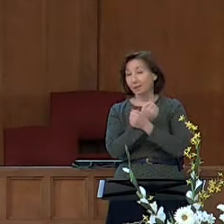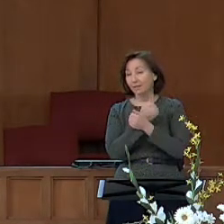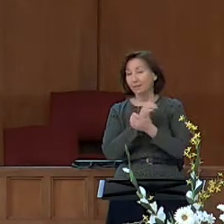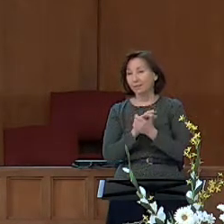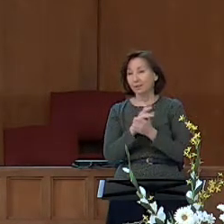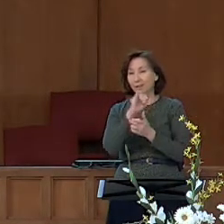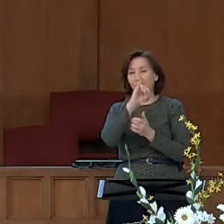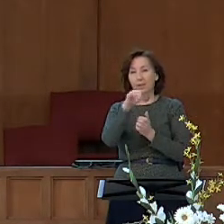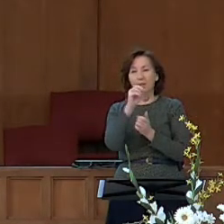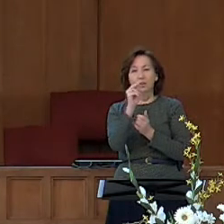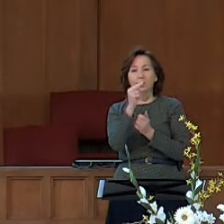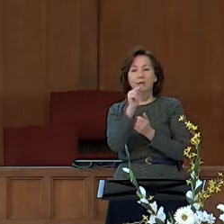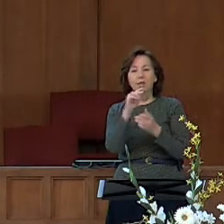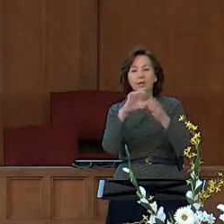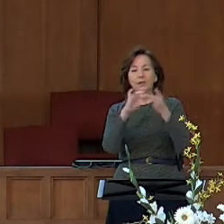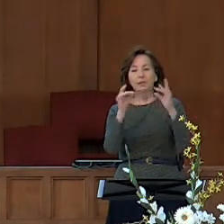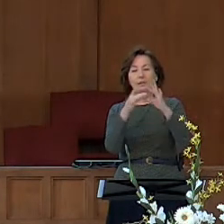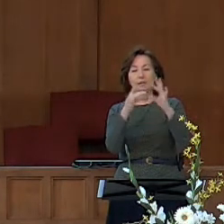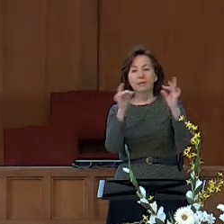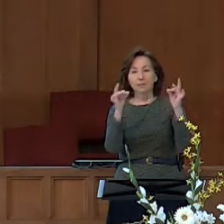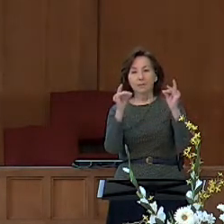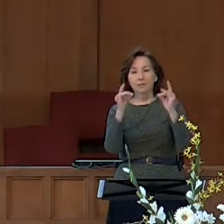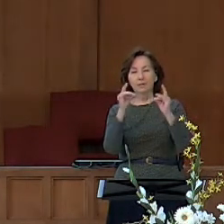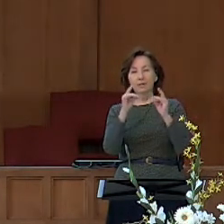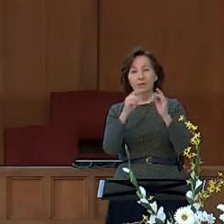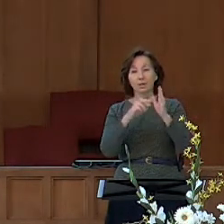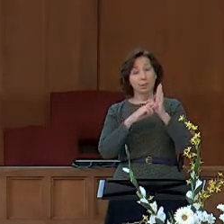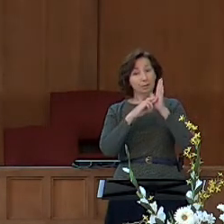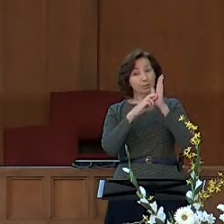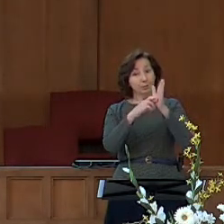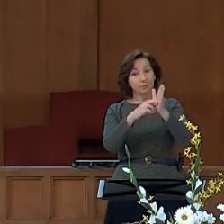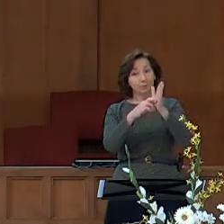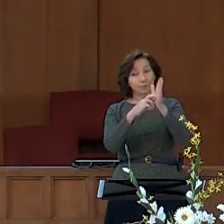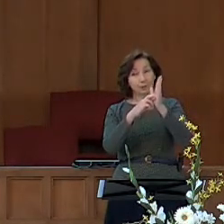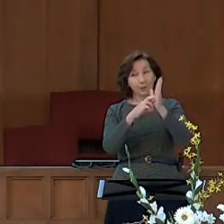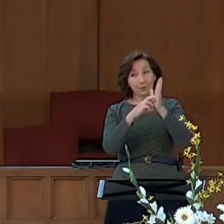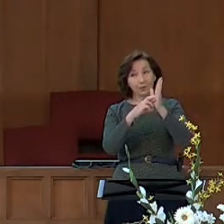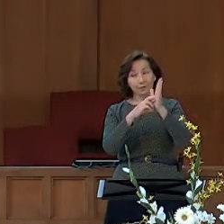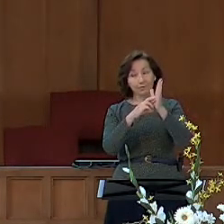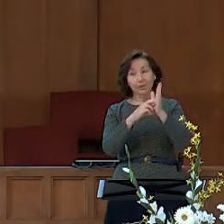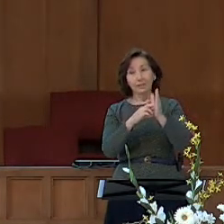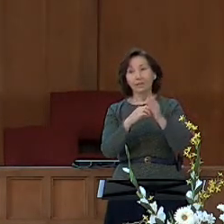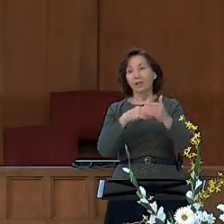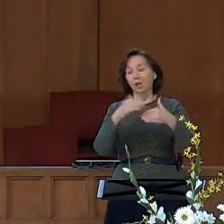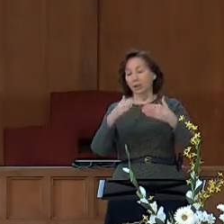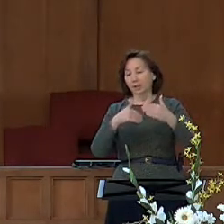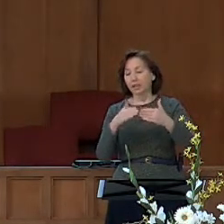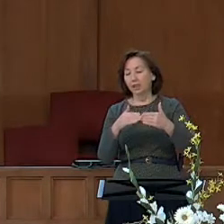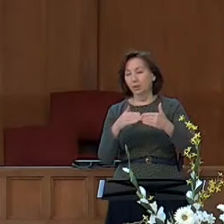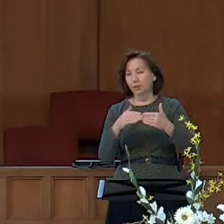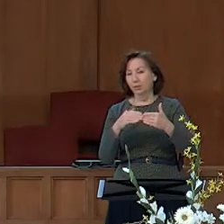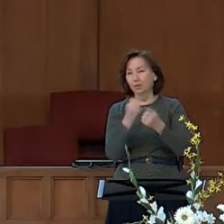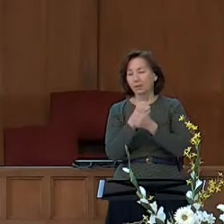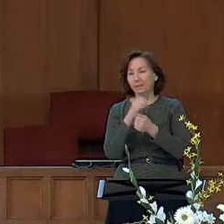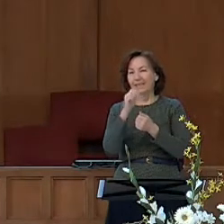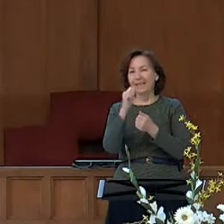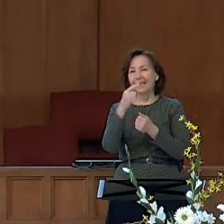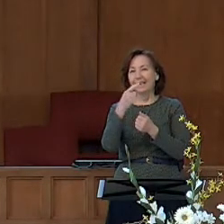John, in this passage of Scripture, is referring to the unconditional love, the agape